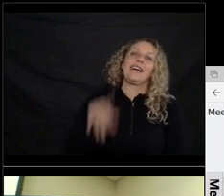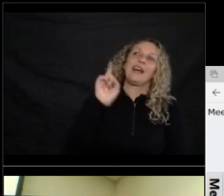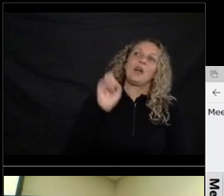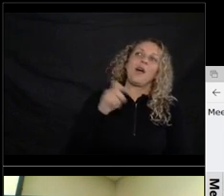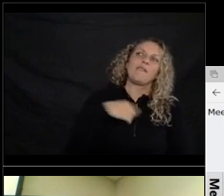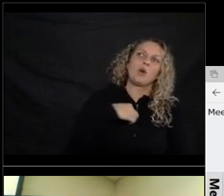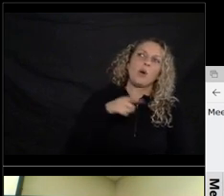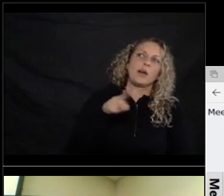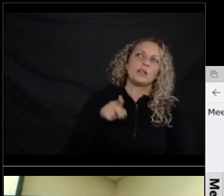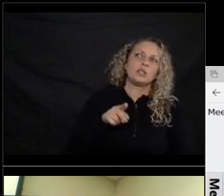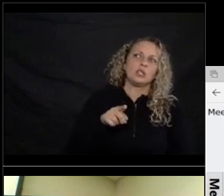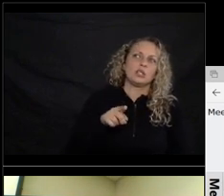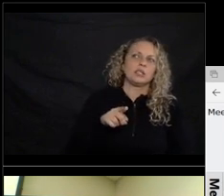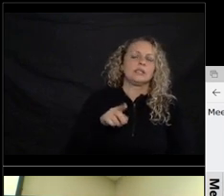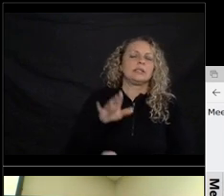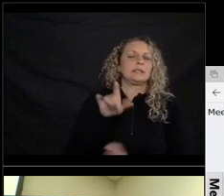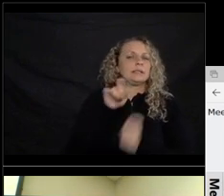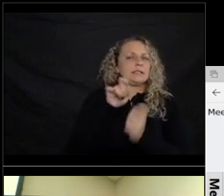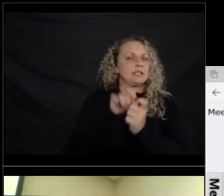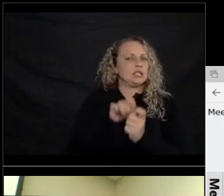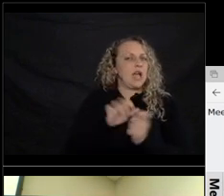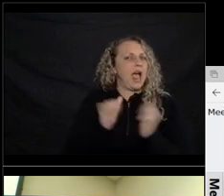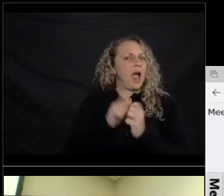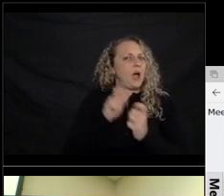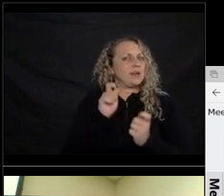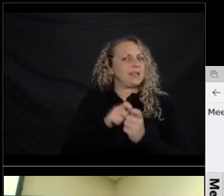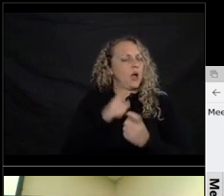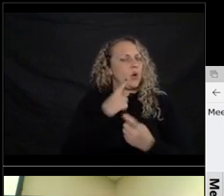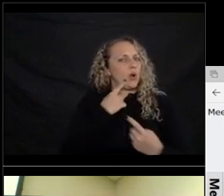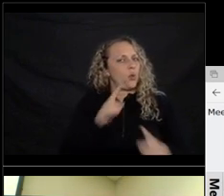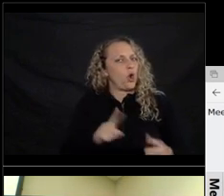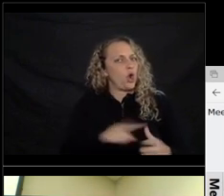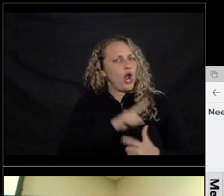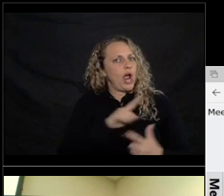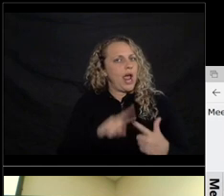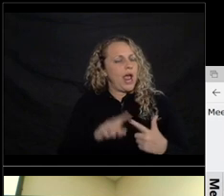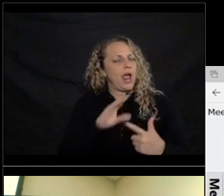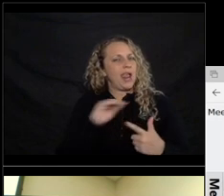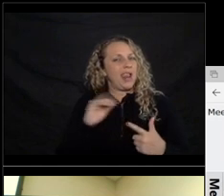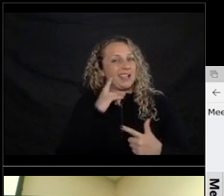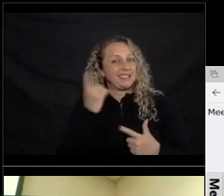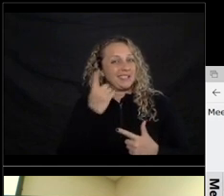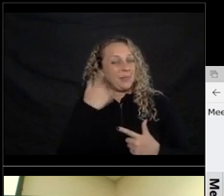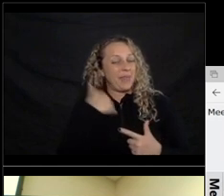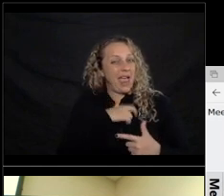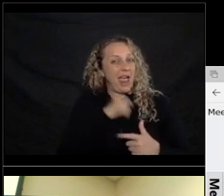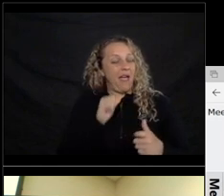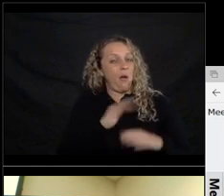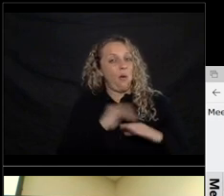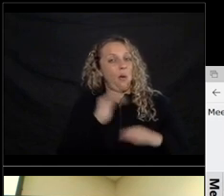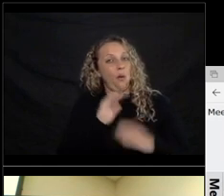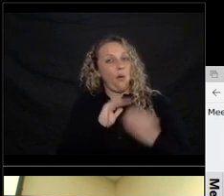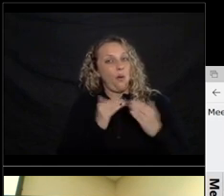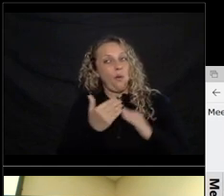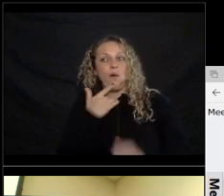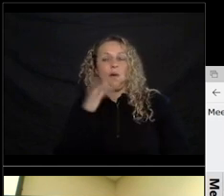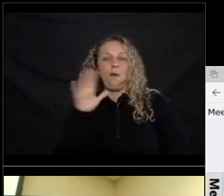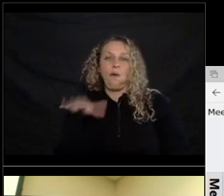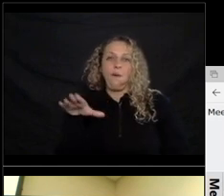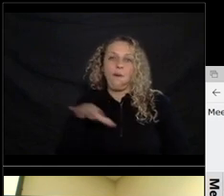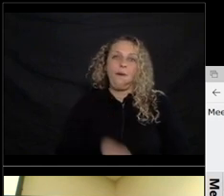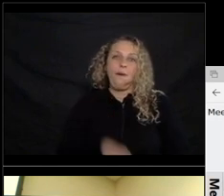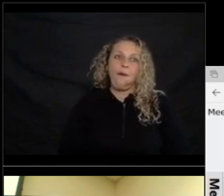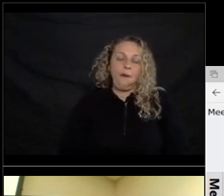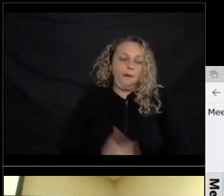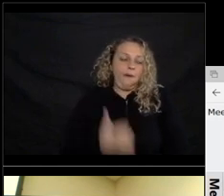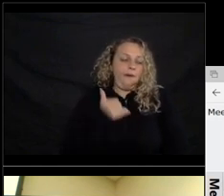in terms of logistics. How exactly would it work? And is it something that I can call the city and say, you